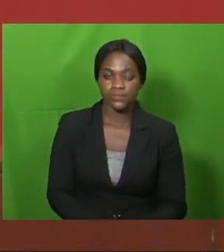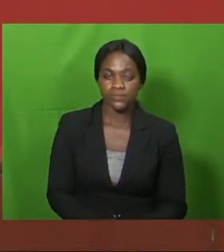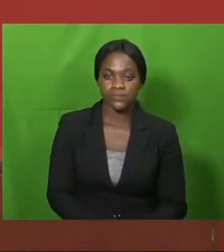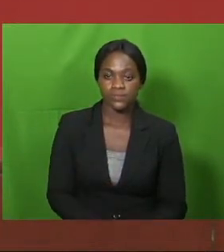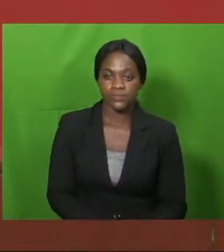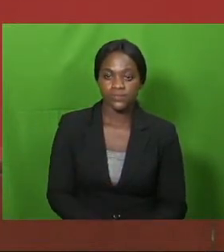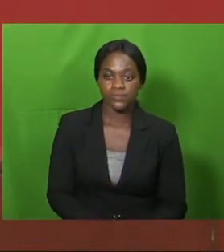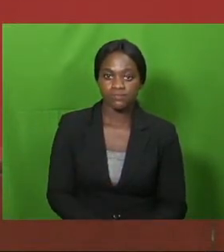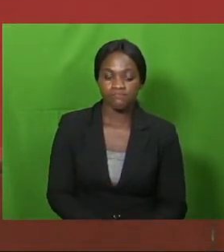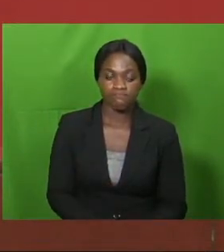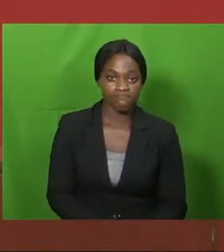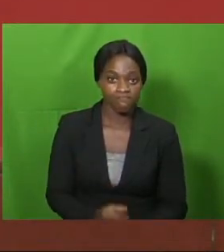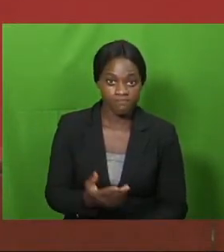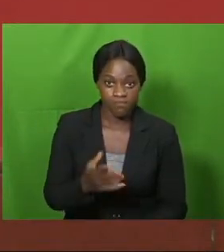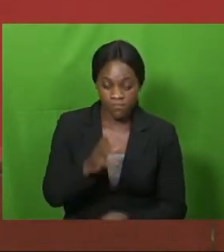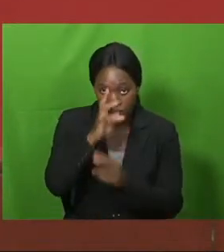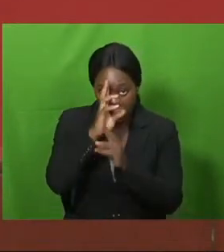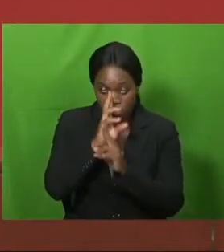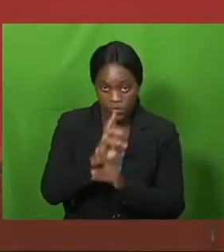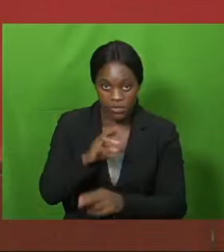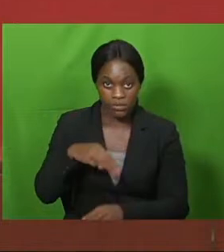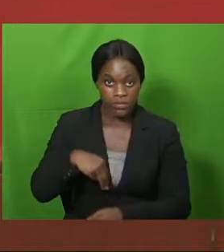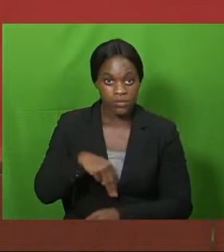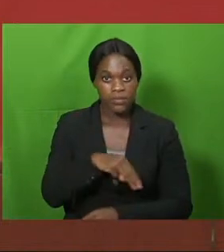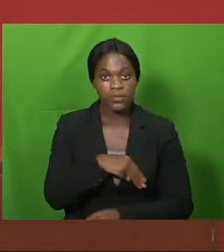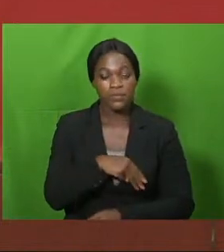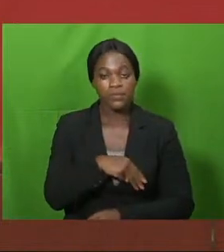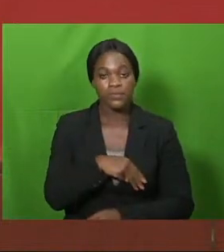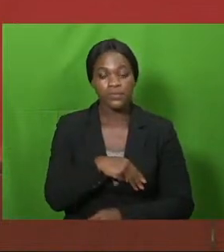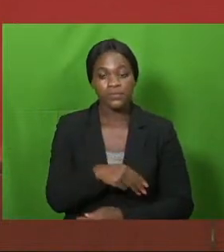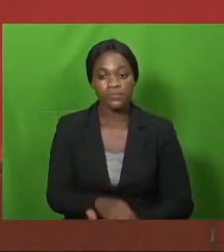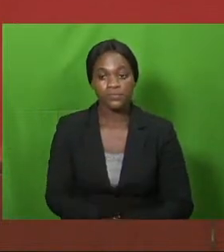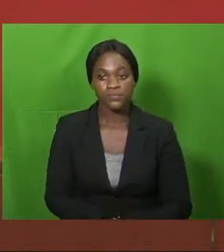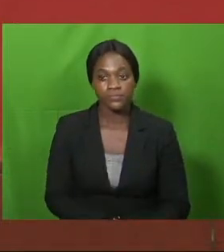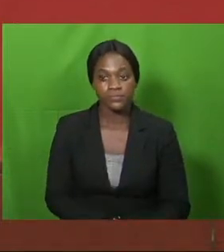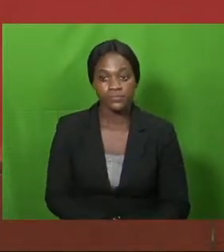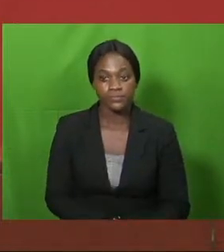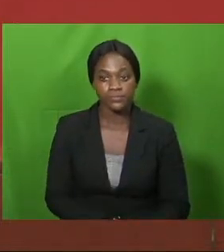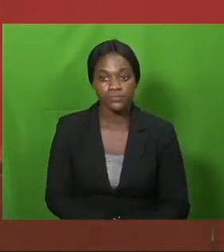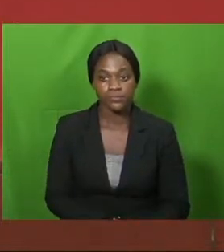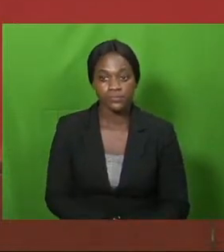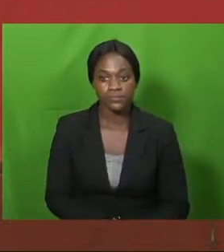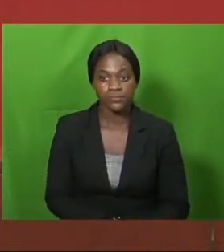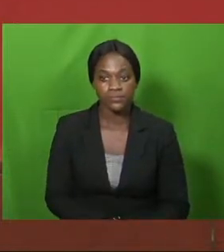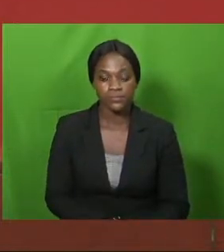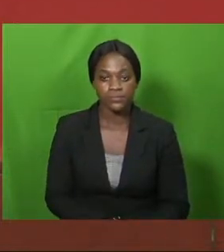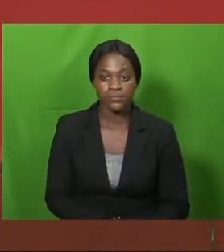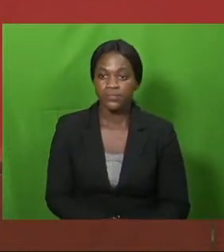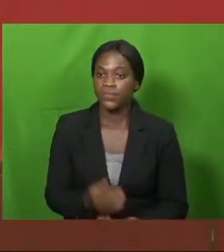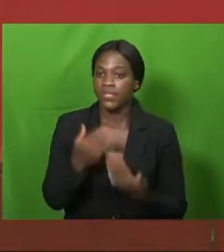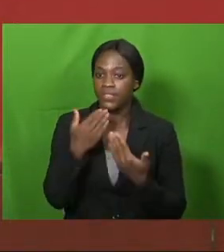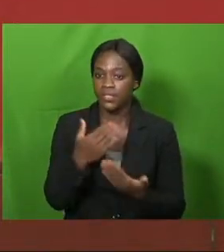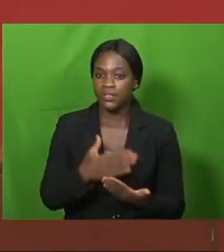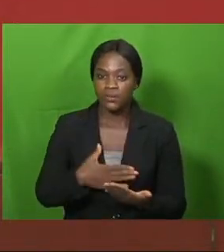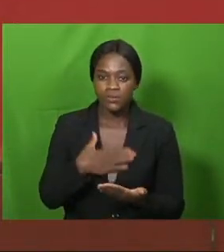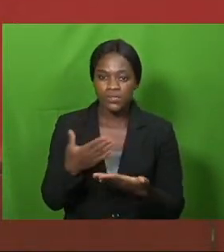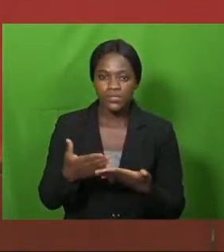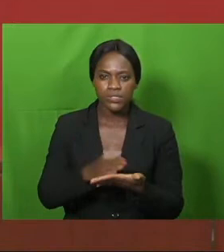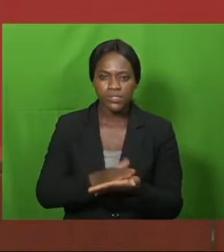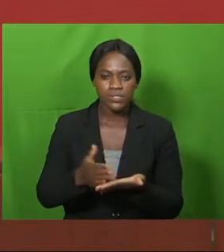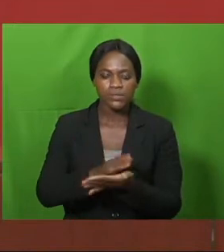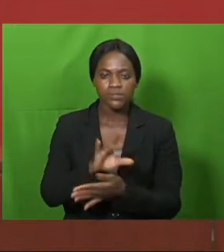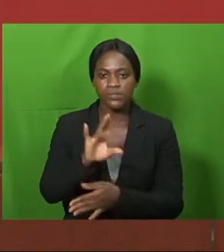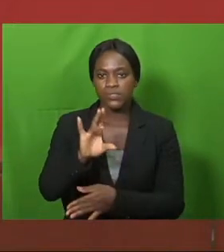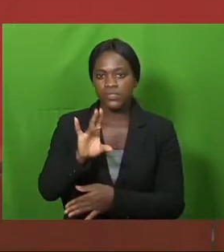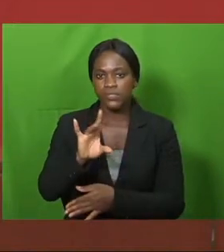Yes, honorable member. Thank you, Honorable Speaker. Page 8,